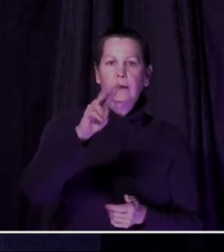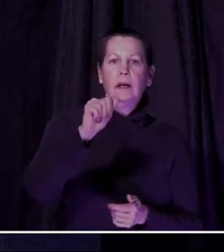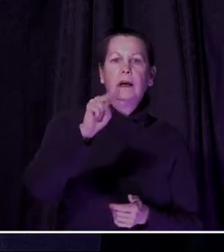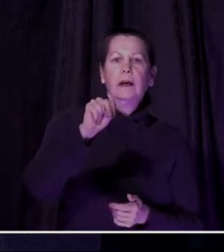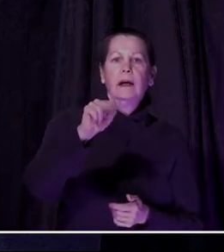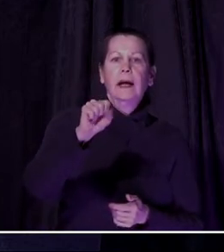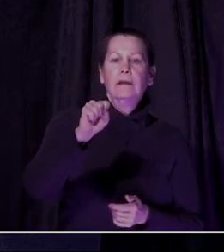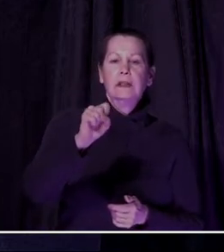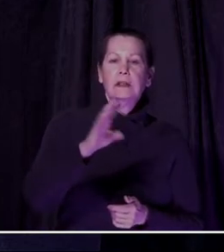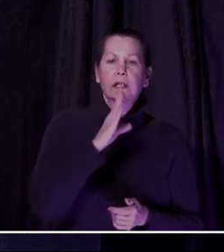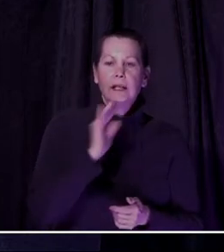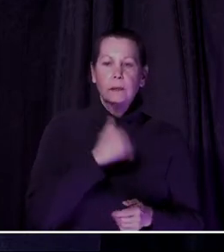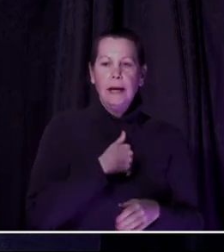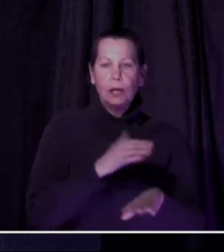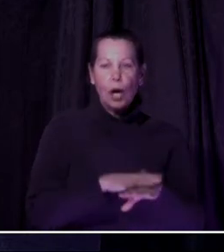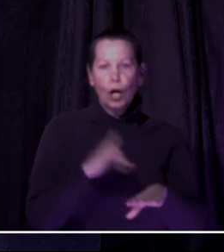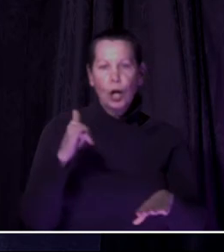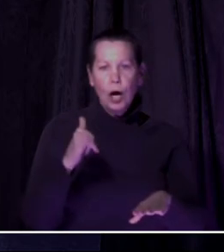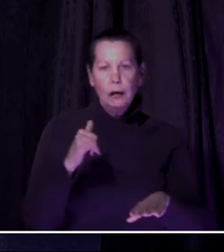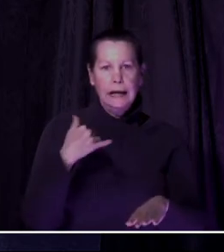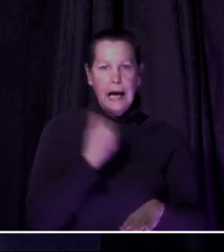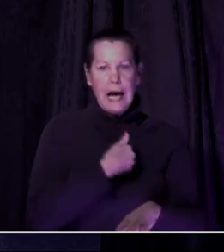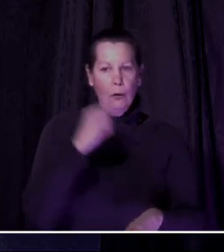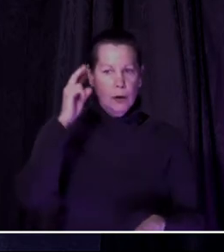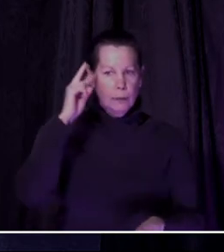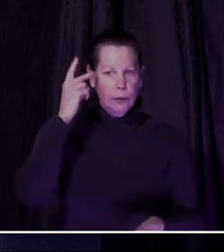our calling, our purpose.